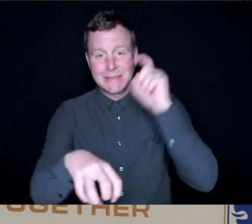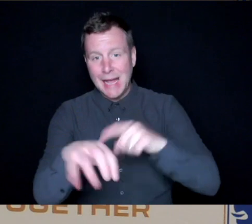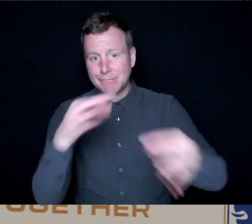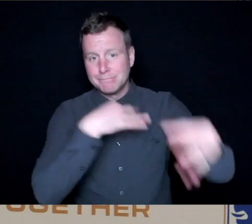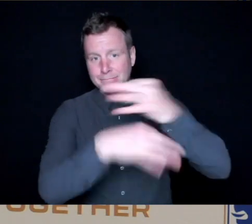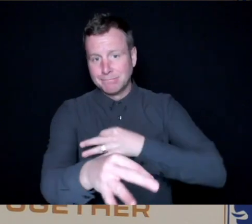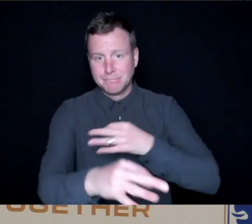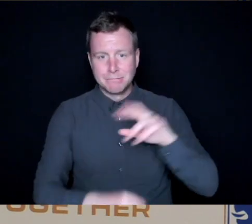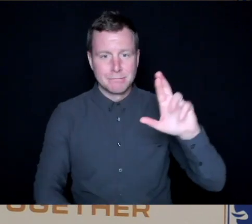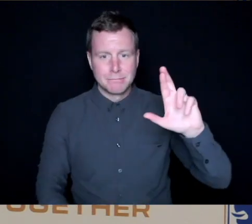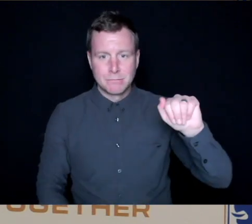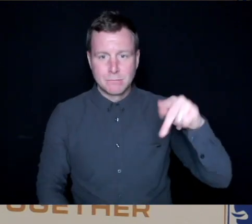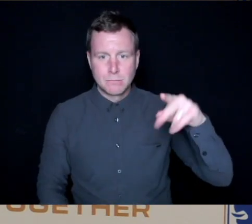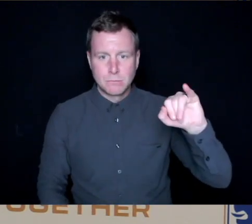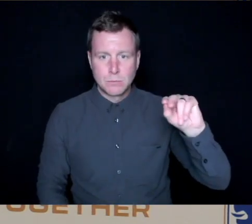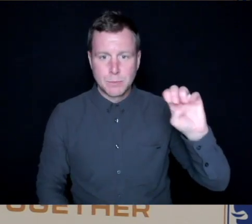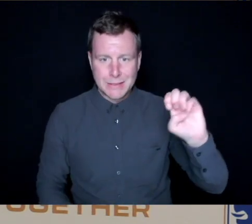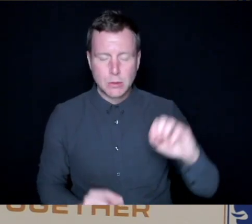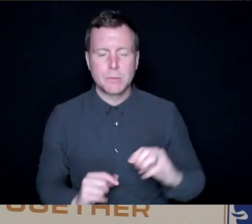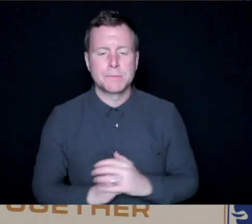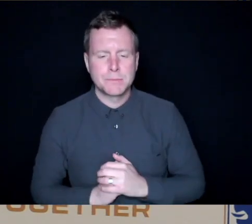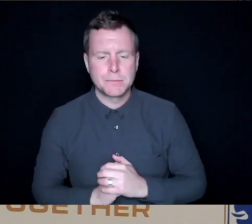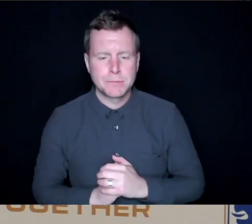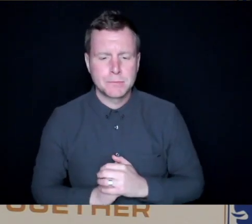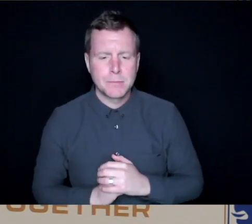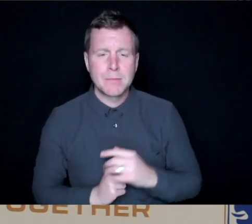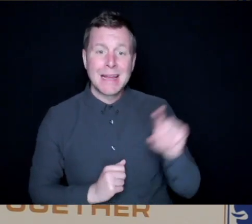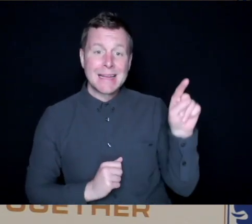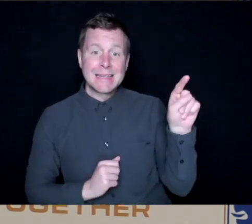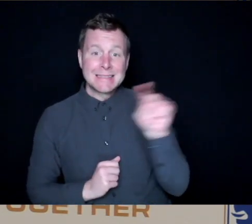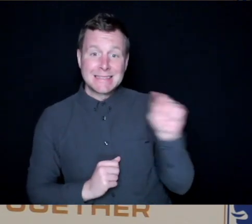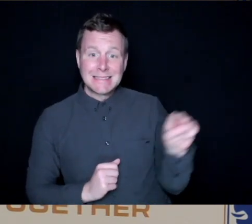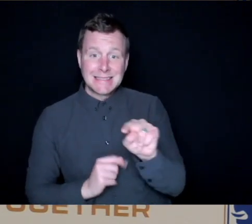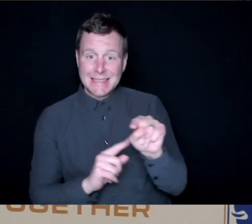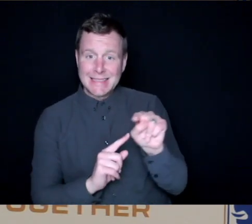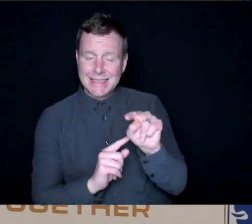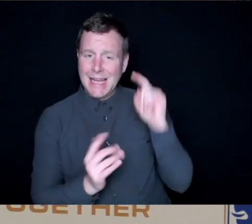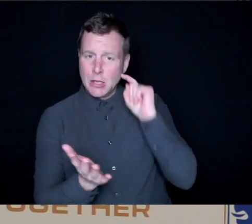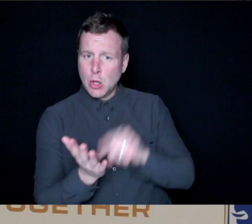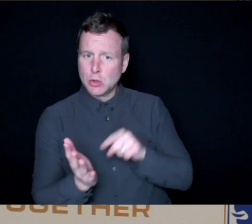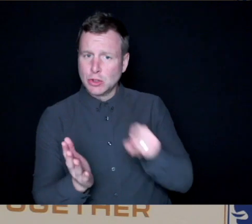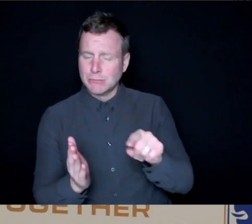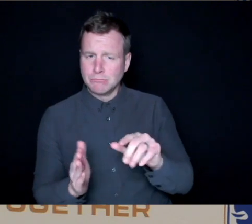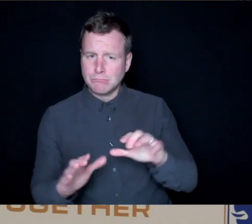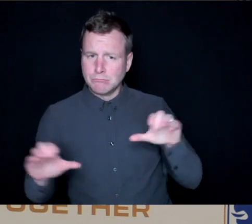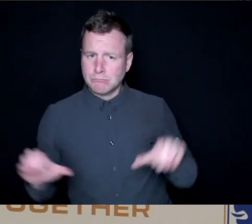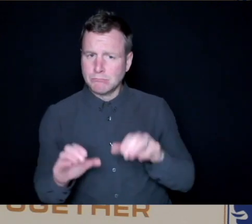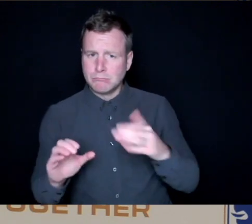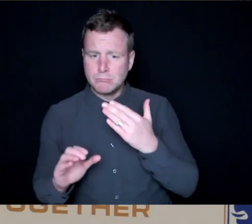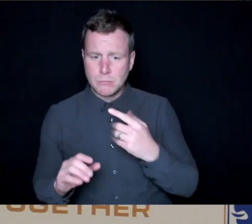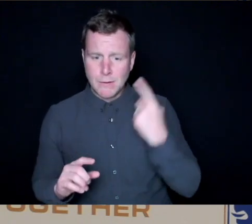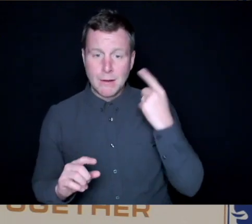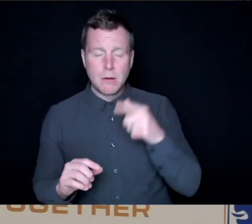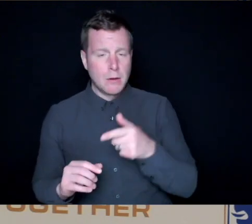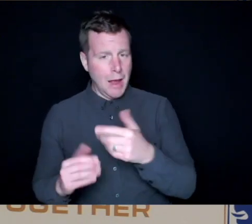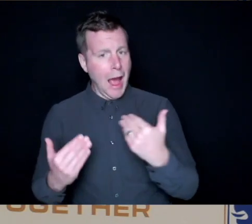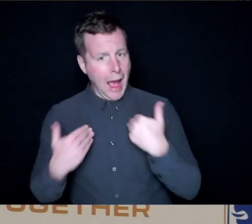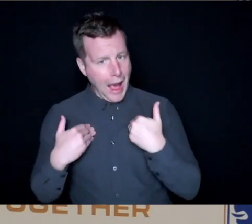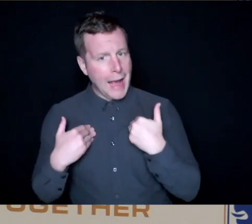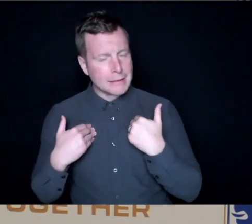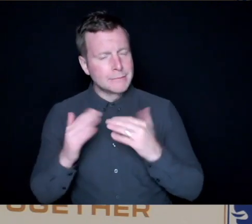her to come on the field. And yeah, I actually thought Z did a really good job, and there's a real development pathway for